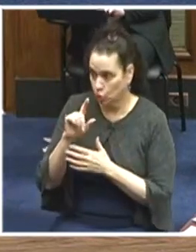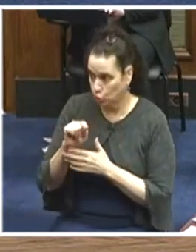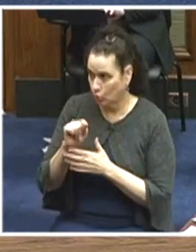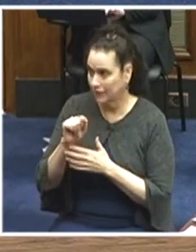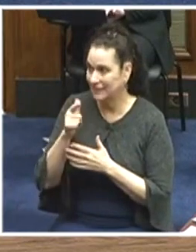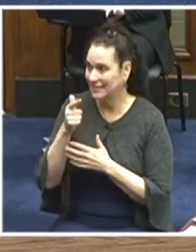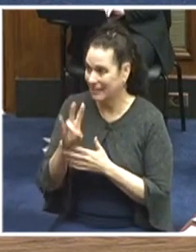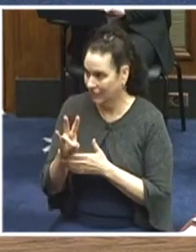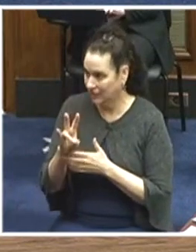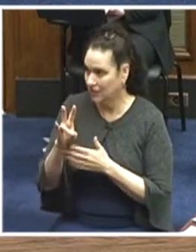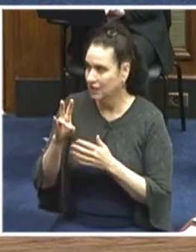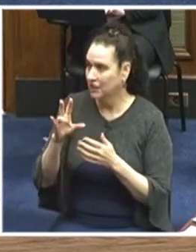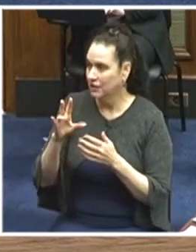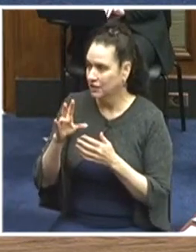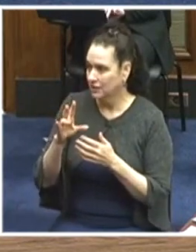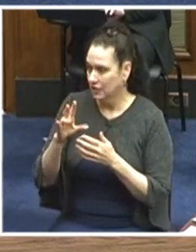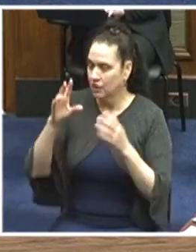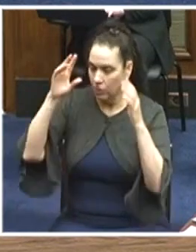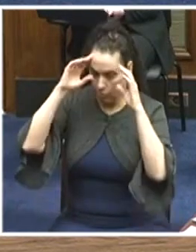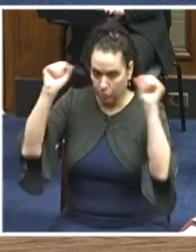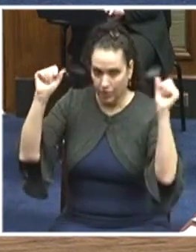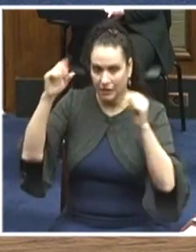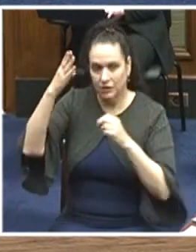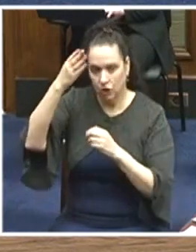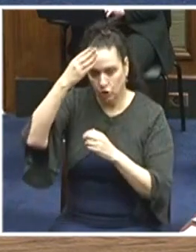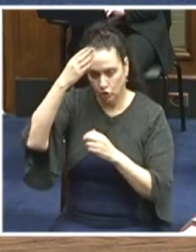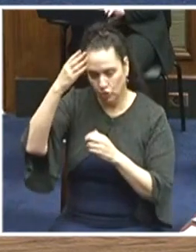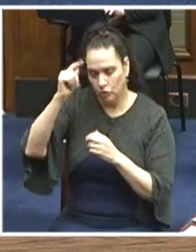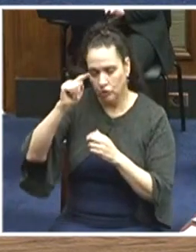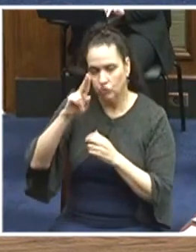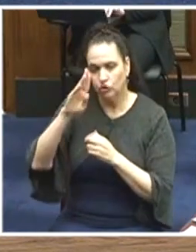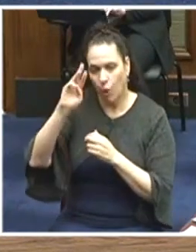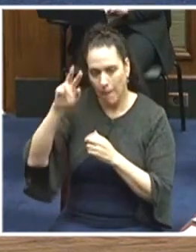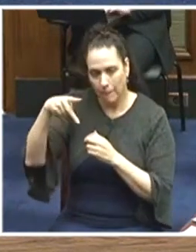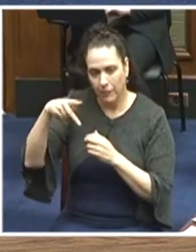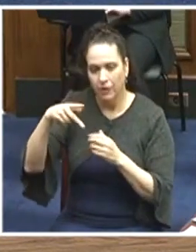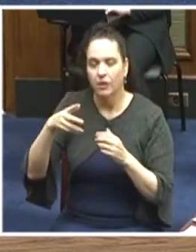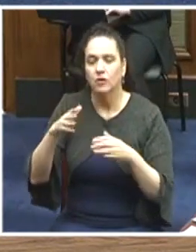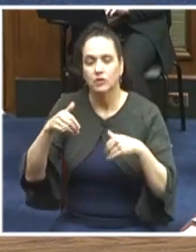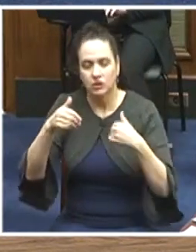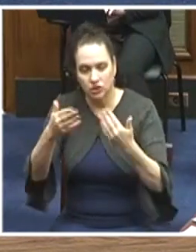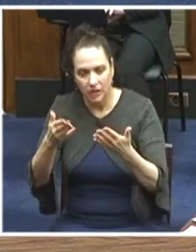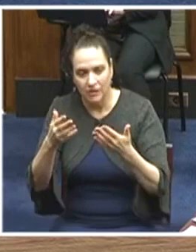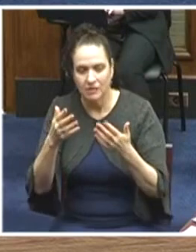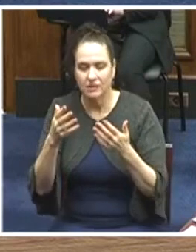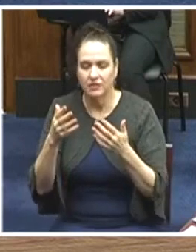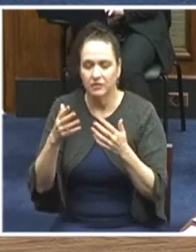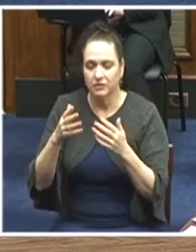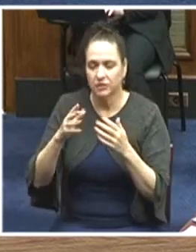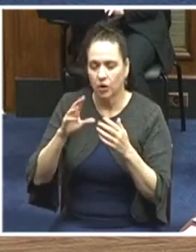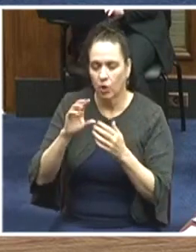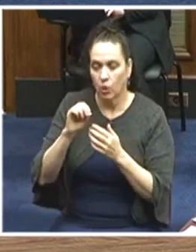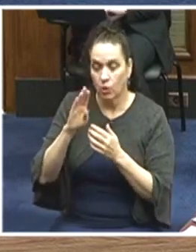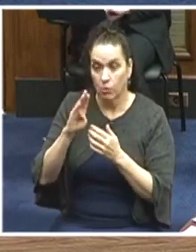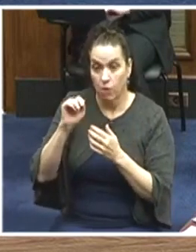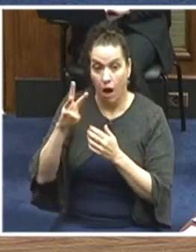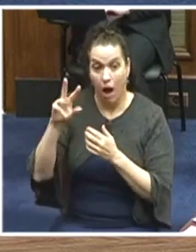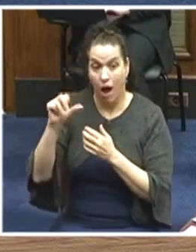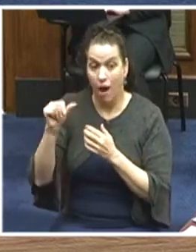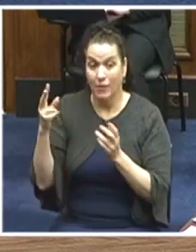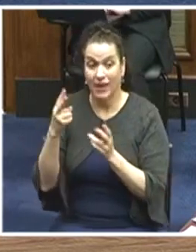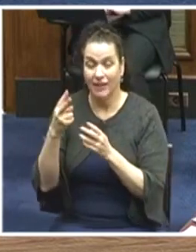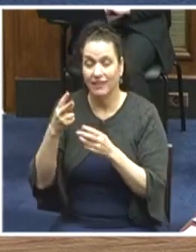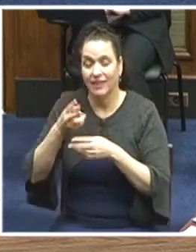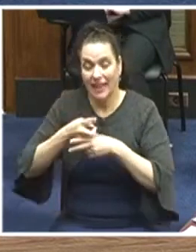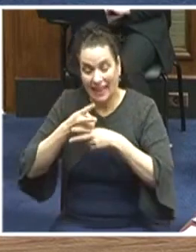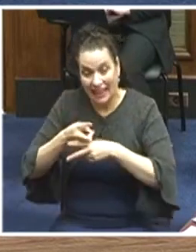suggested the scrapping of the massive Obamacare payments to insurance giants, which were delivering worse care at ever greater cost. And in